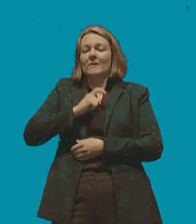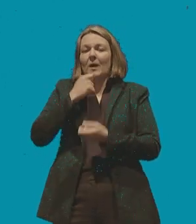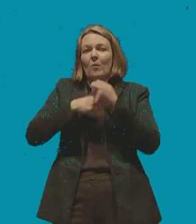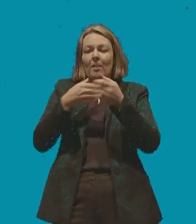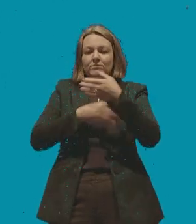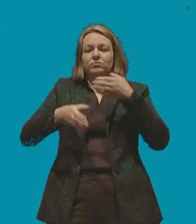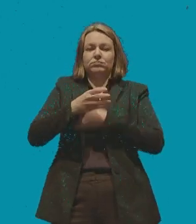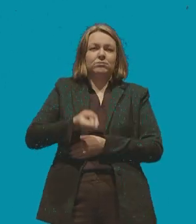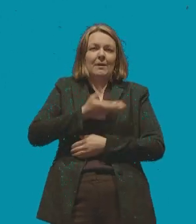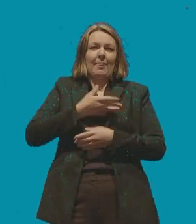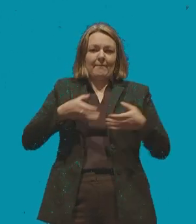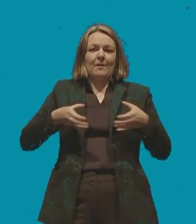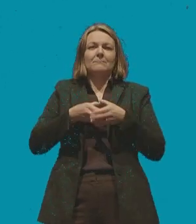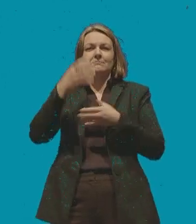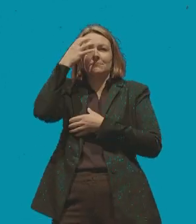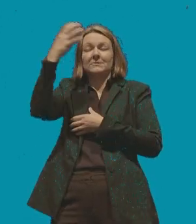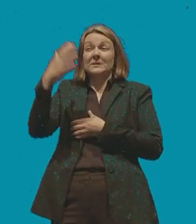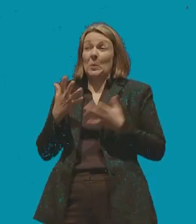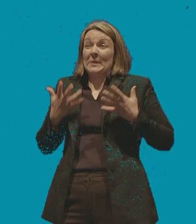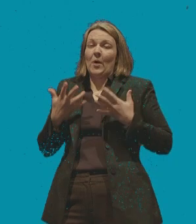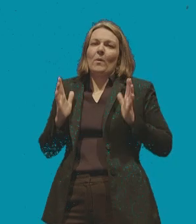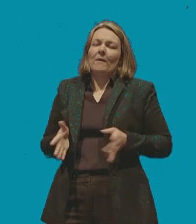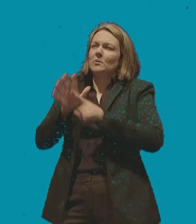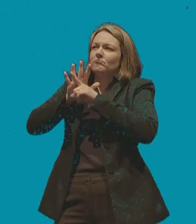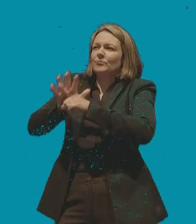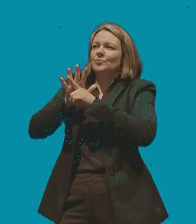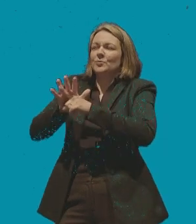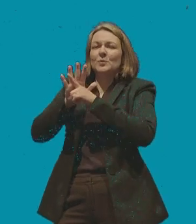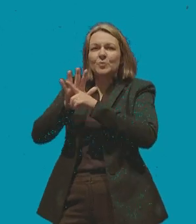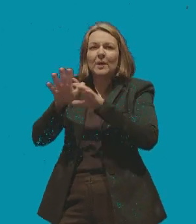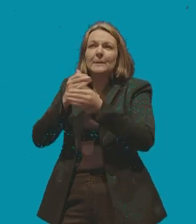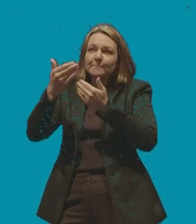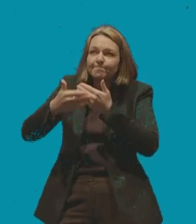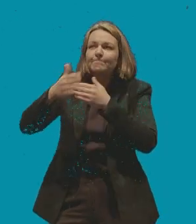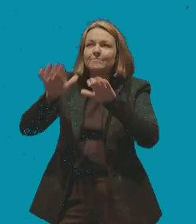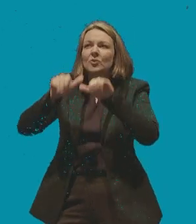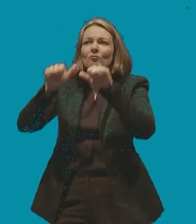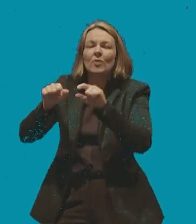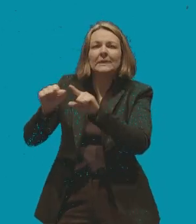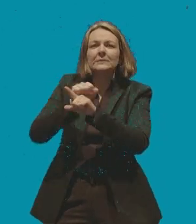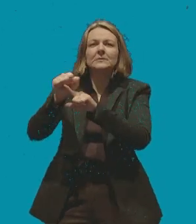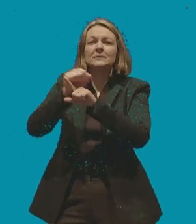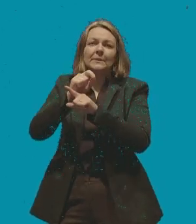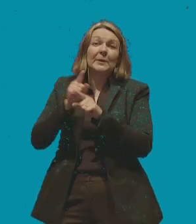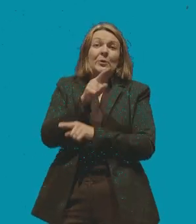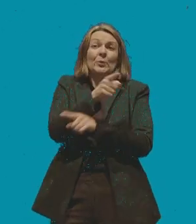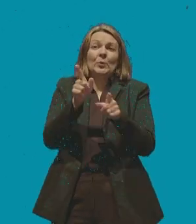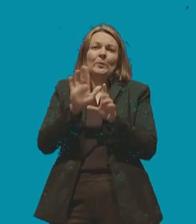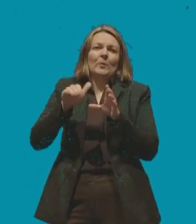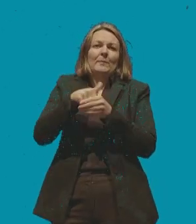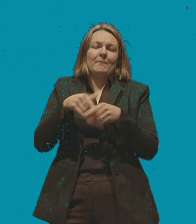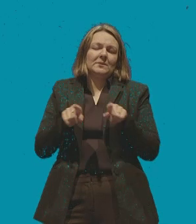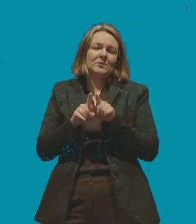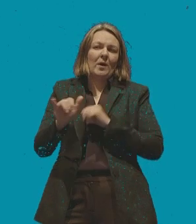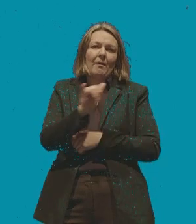year. So we need to put maximum pressure on them to do the right thing, by you and by all of our members. 5 years of tinkering